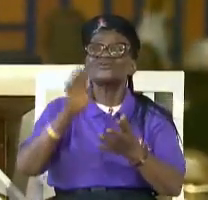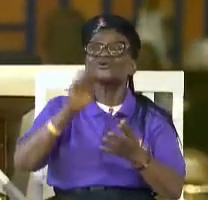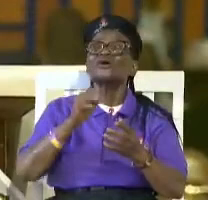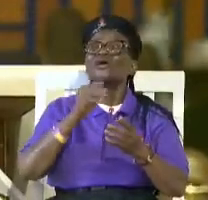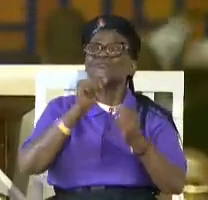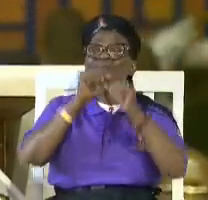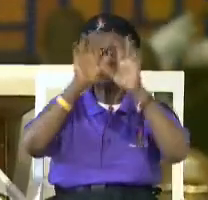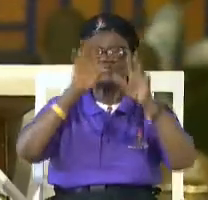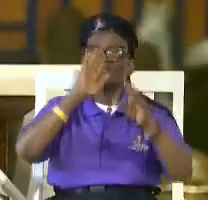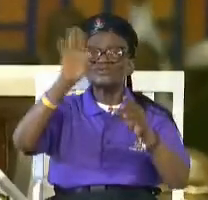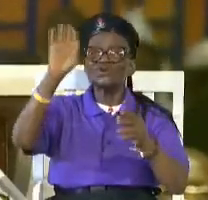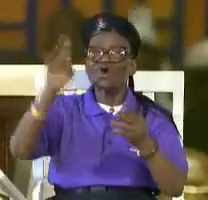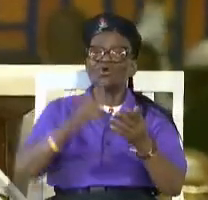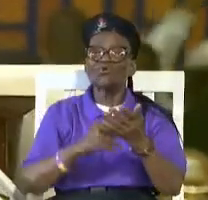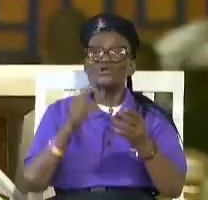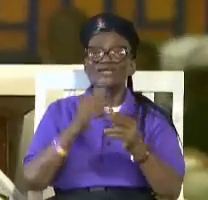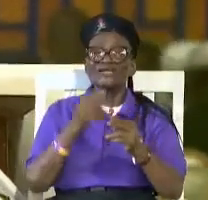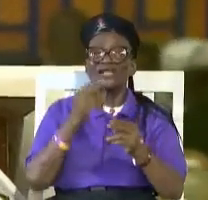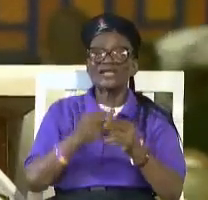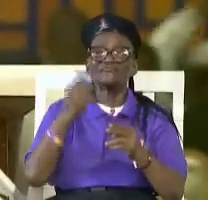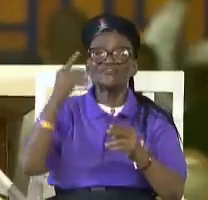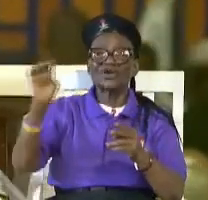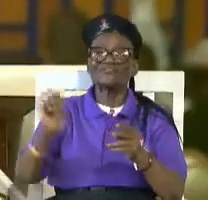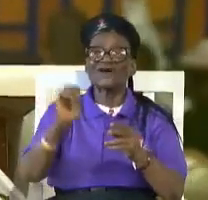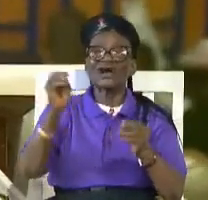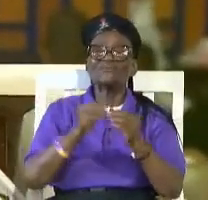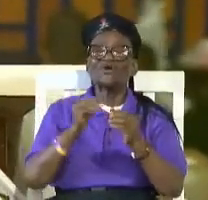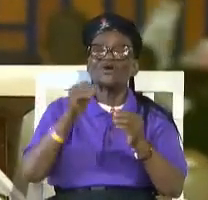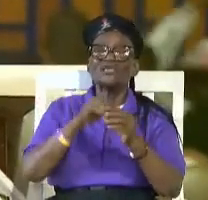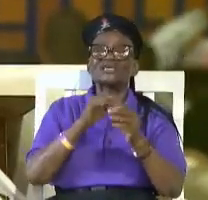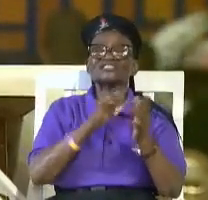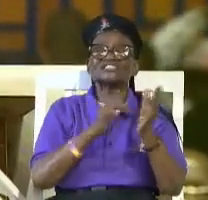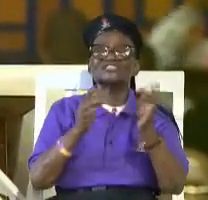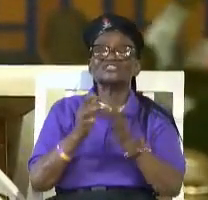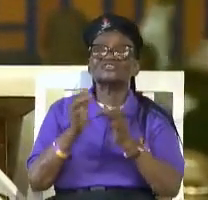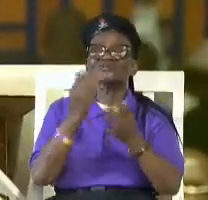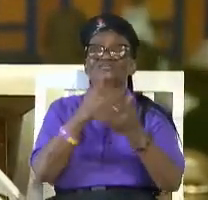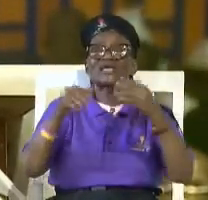name forevermore. In Jesus'